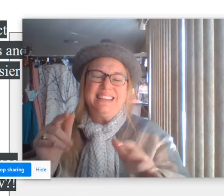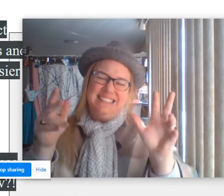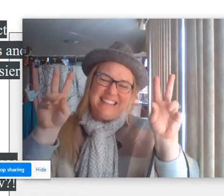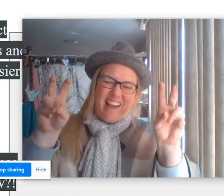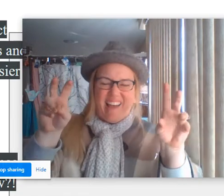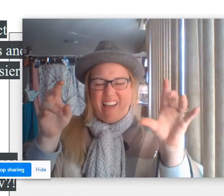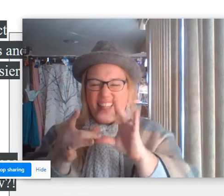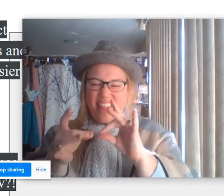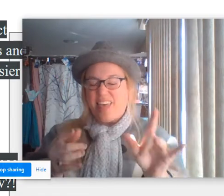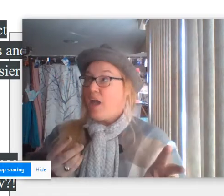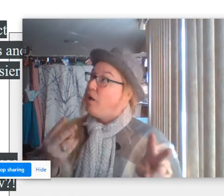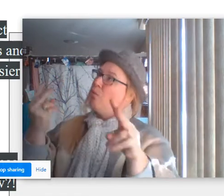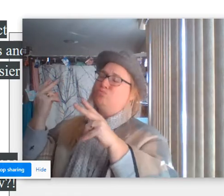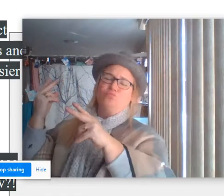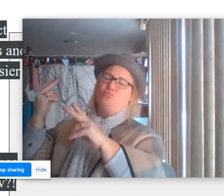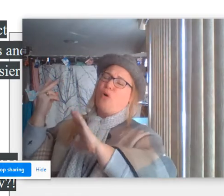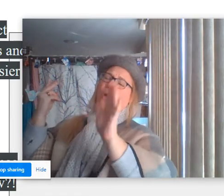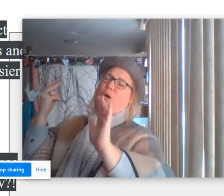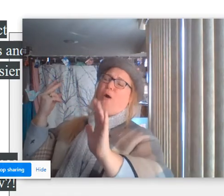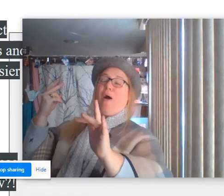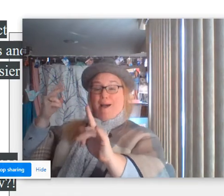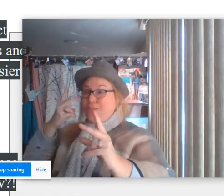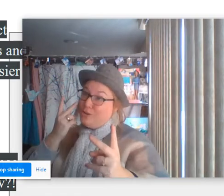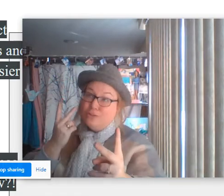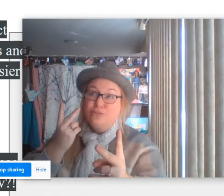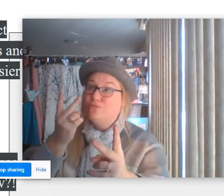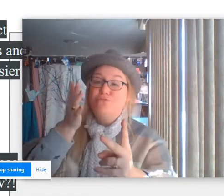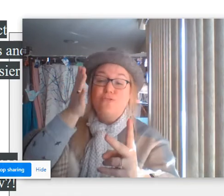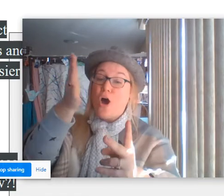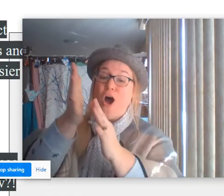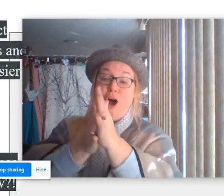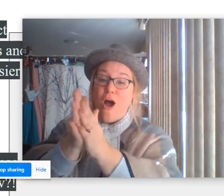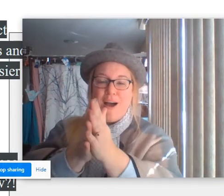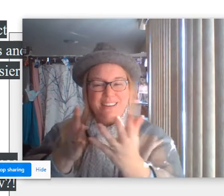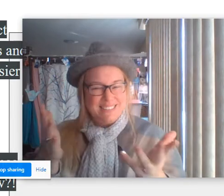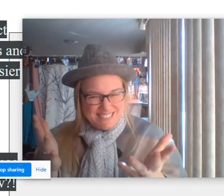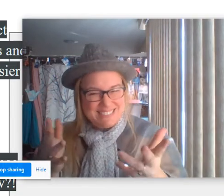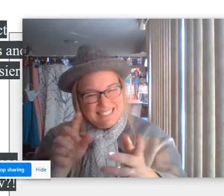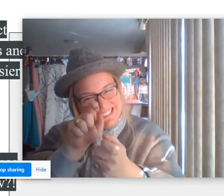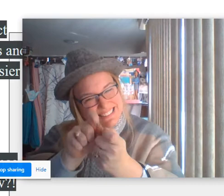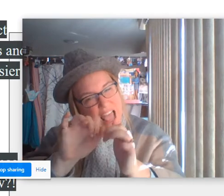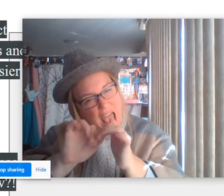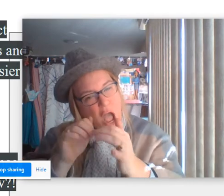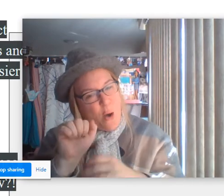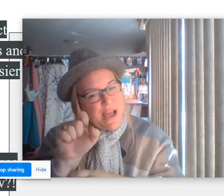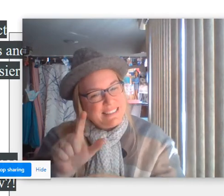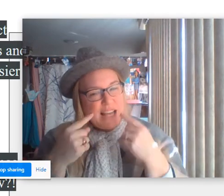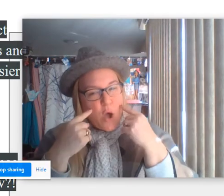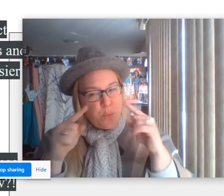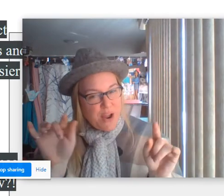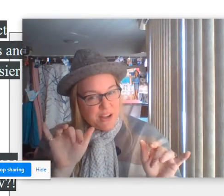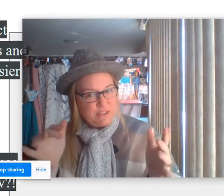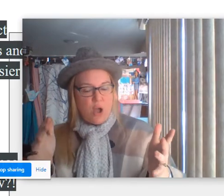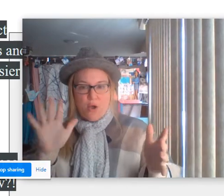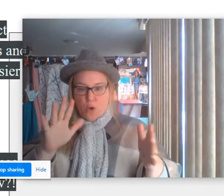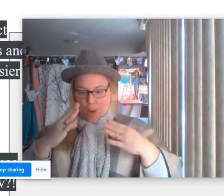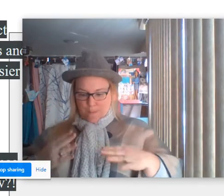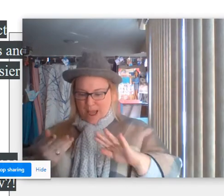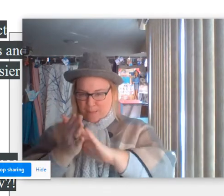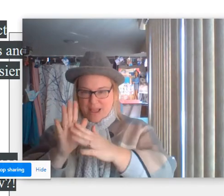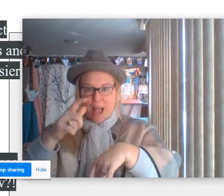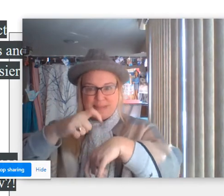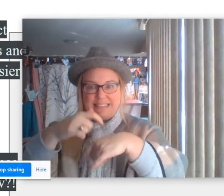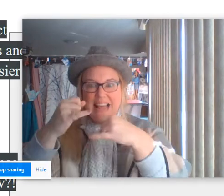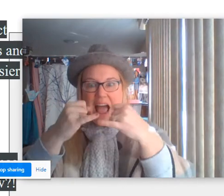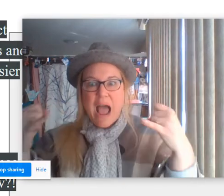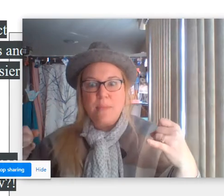look forward to your future. But that's exactly how ASL works. Your body becomes a timeline, y'all. This is incredible,